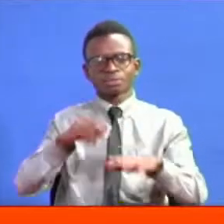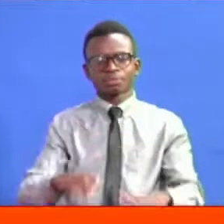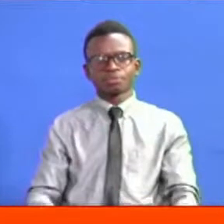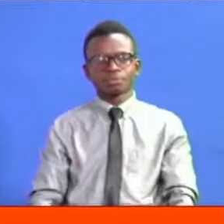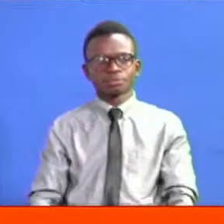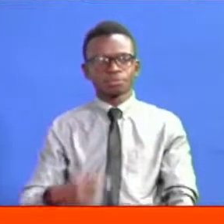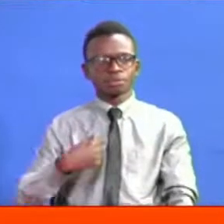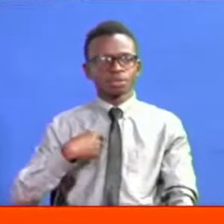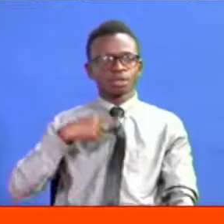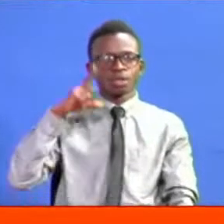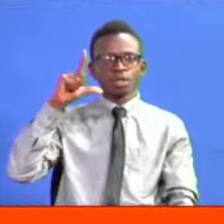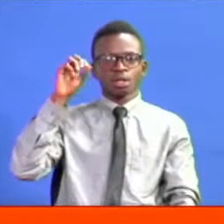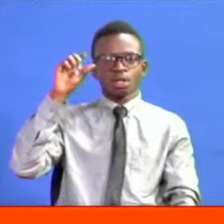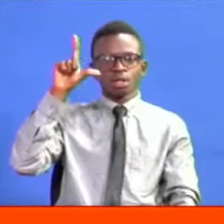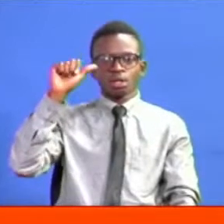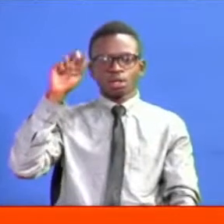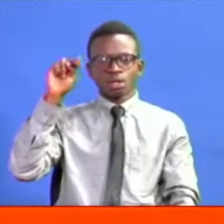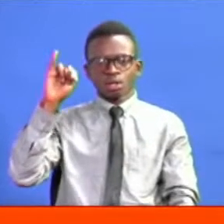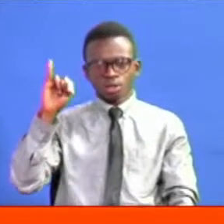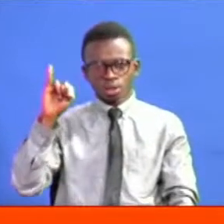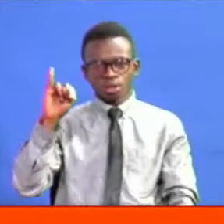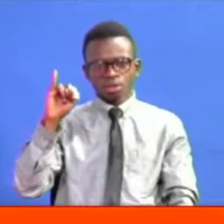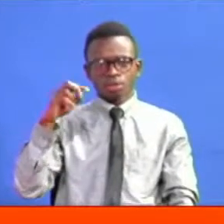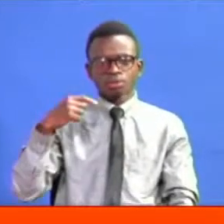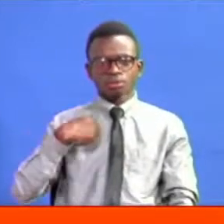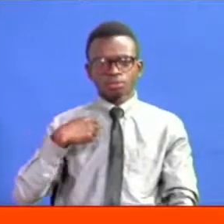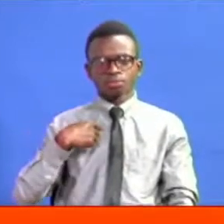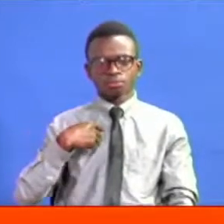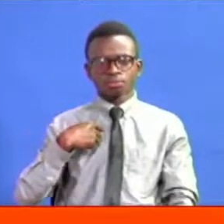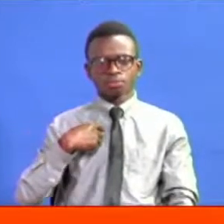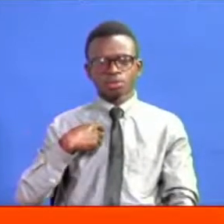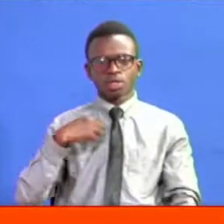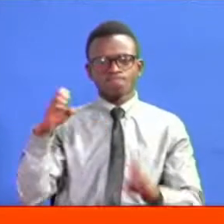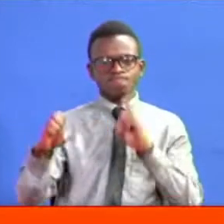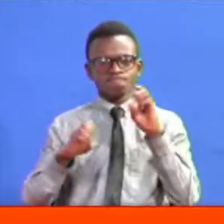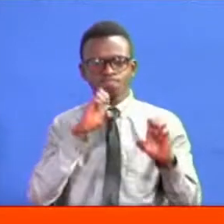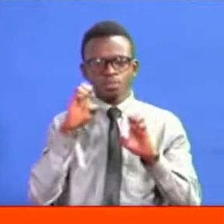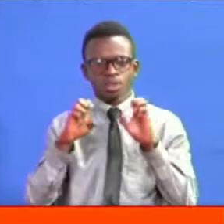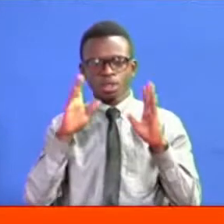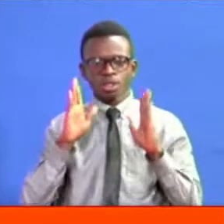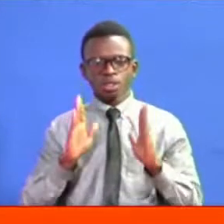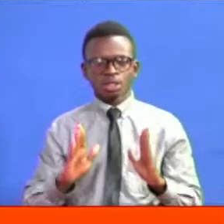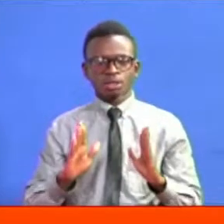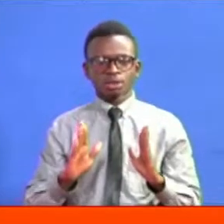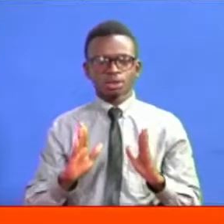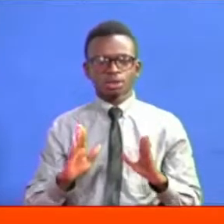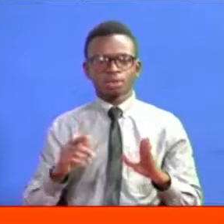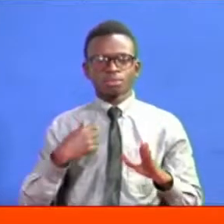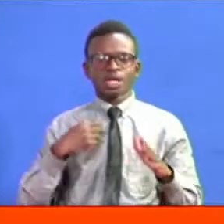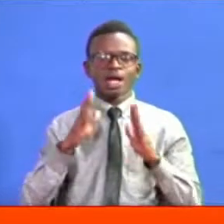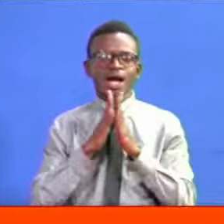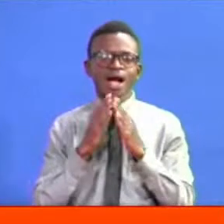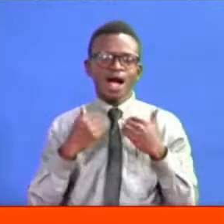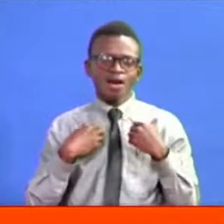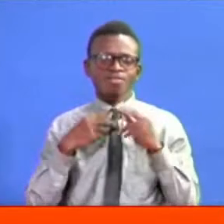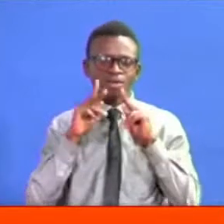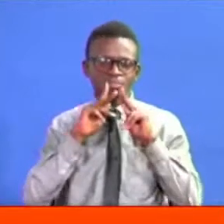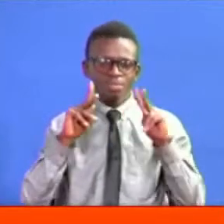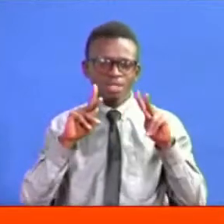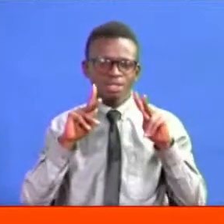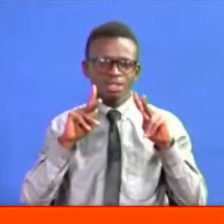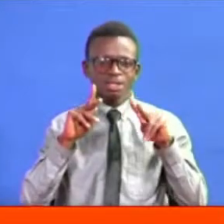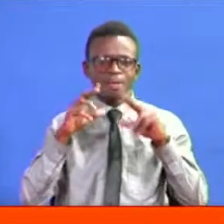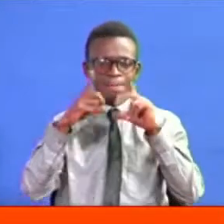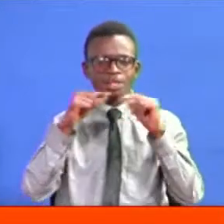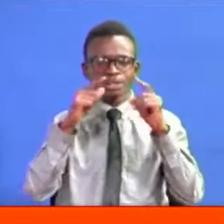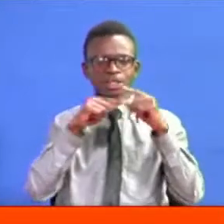Mimi ni Lolani Kalu, mwanahabari, mtalii, msanii ambaye ninatoa ujumbe wa amani kwa taifa letu